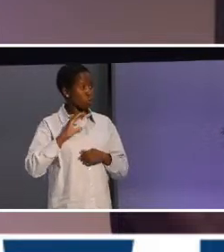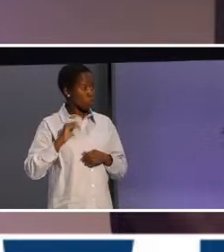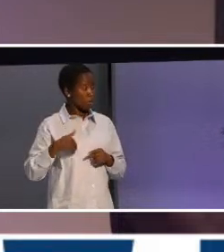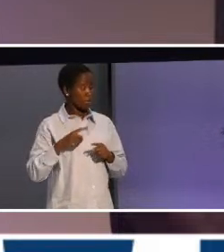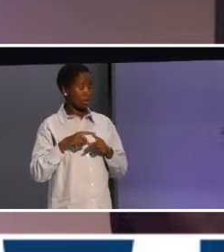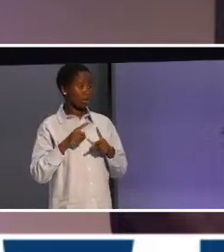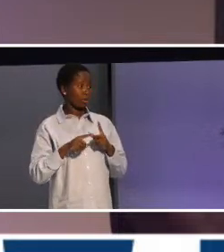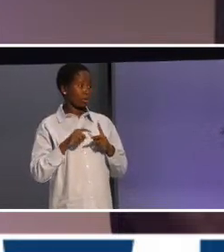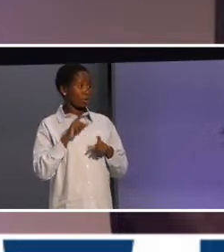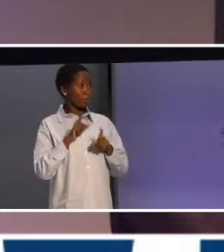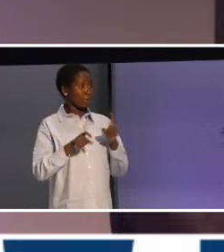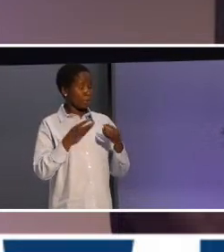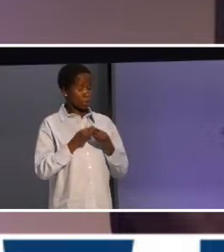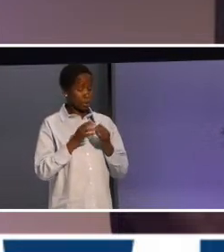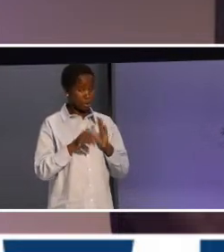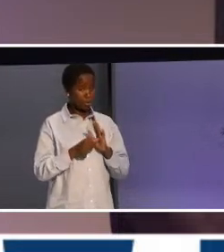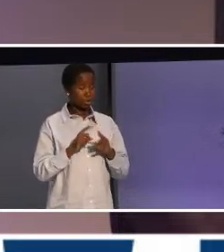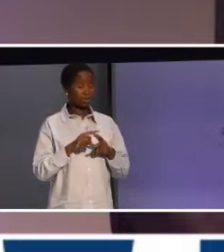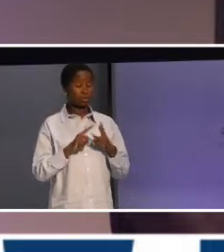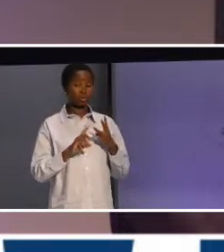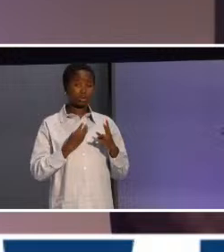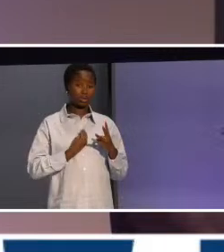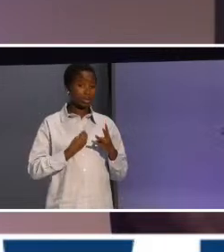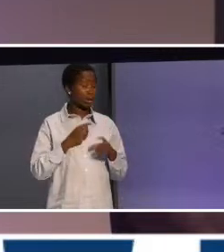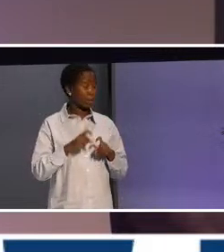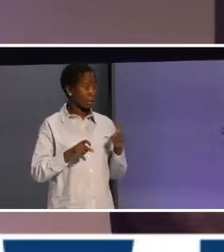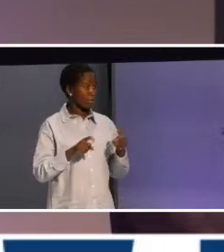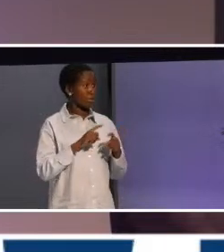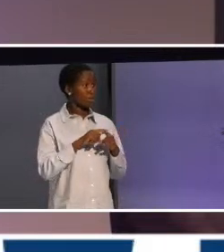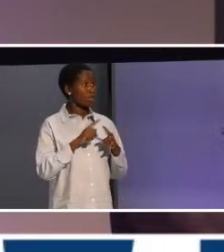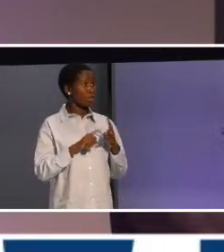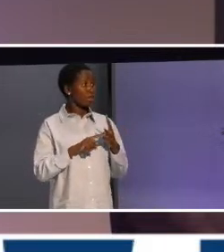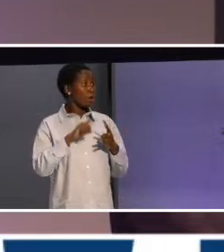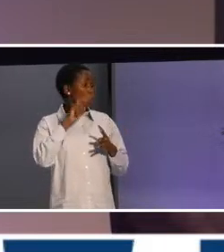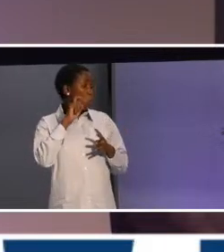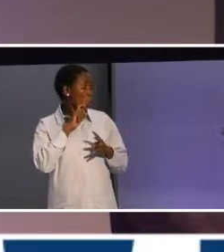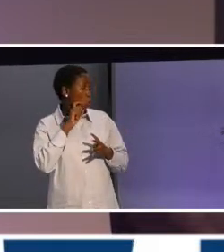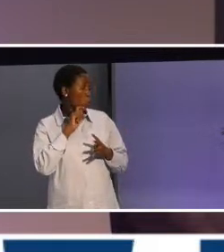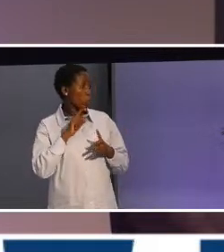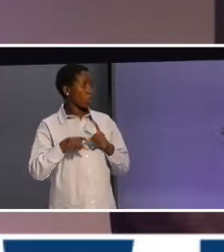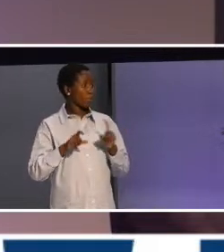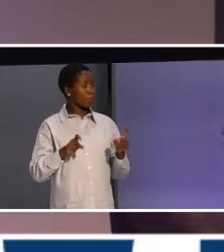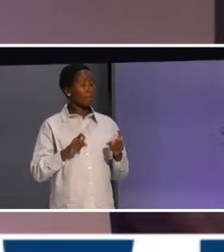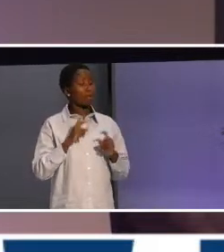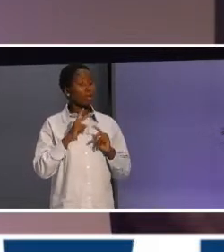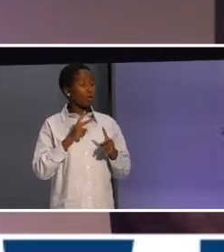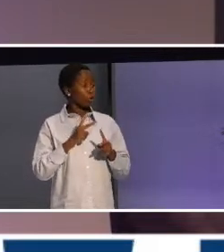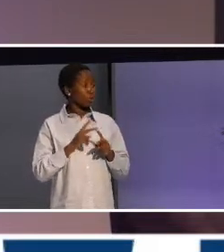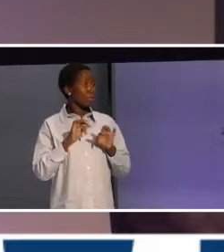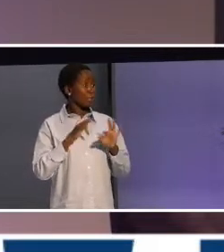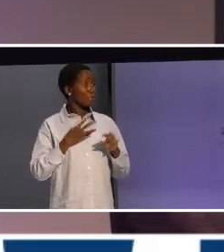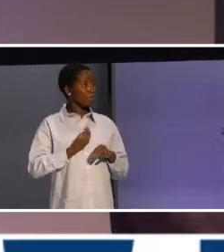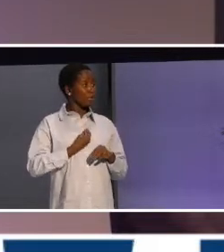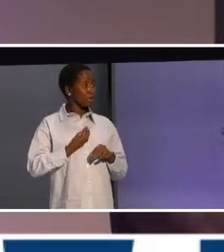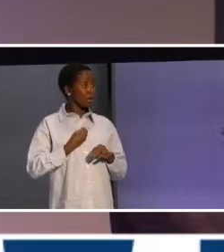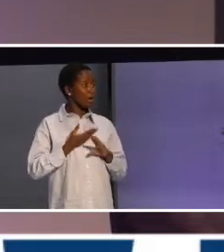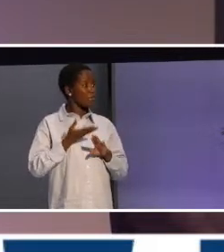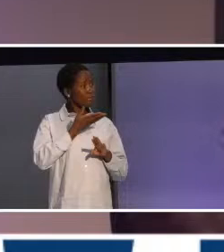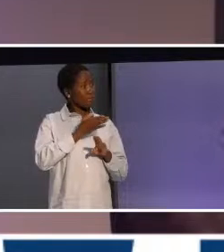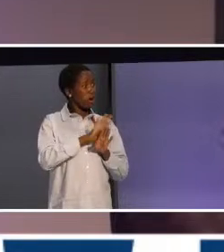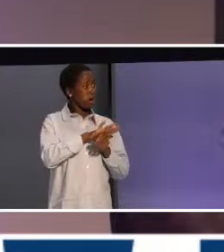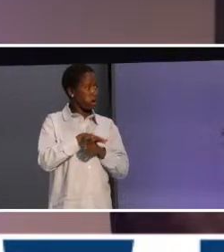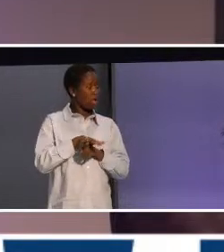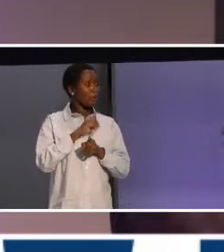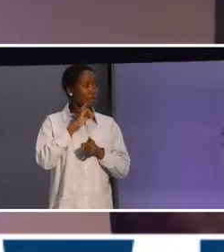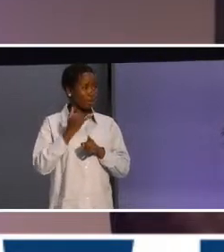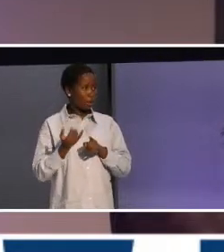citizens, young voters, and marginalized voters besides our other special groups.